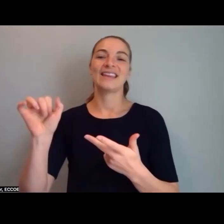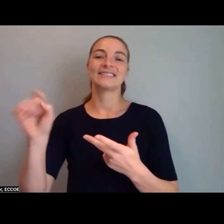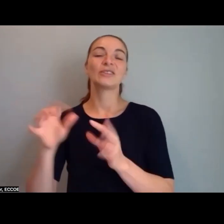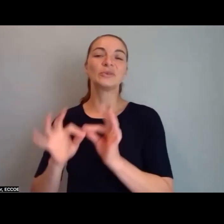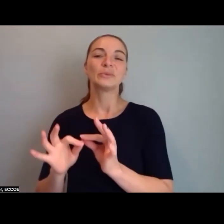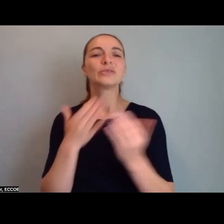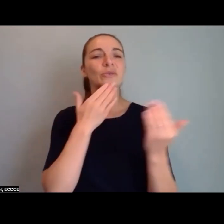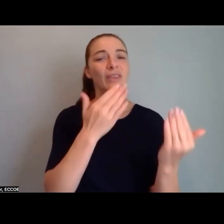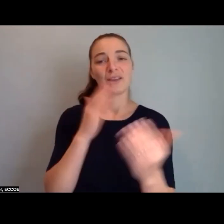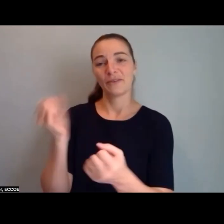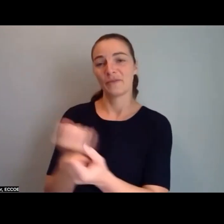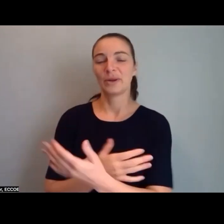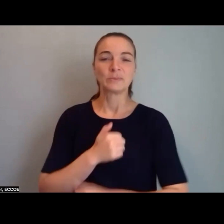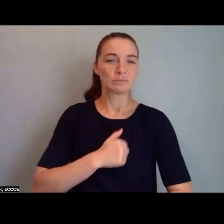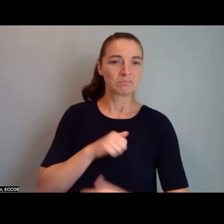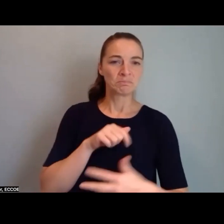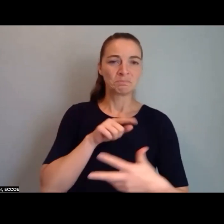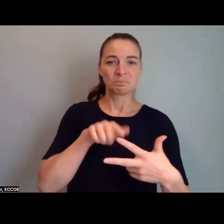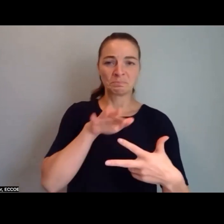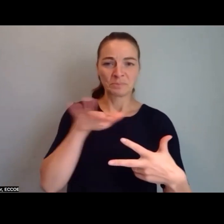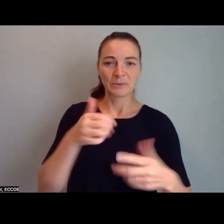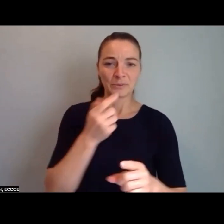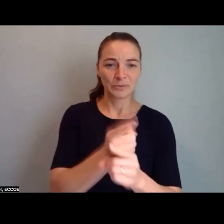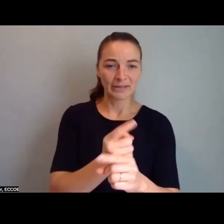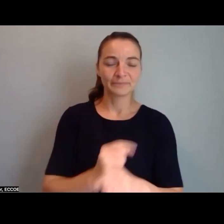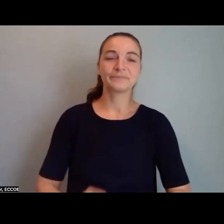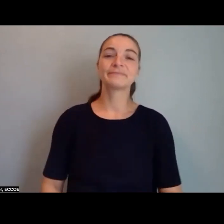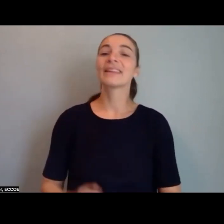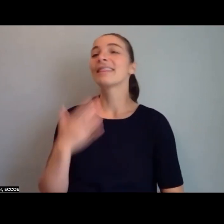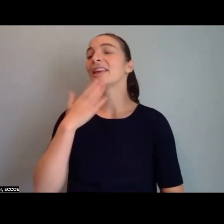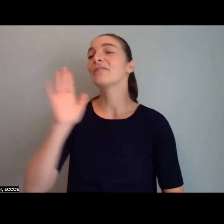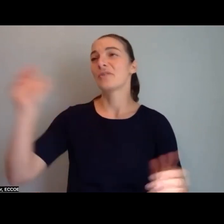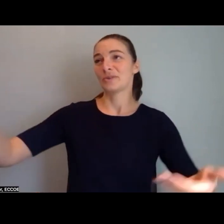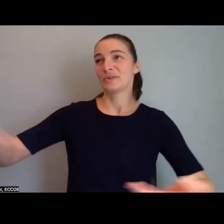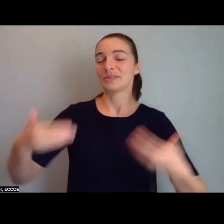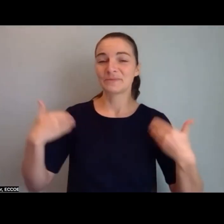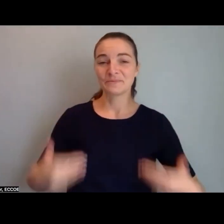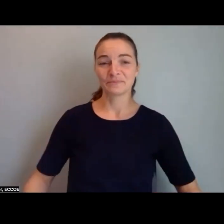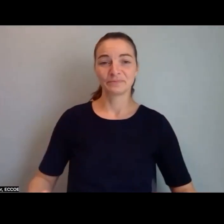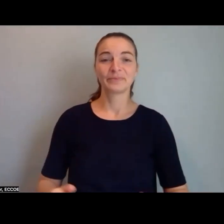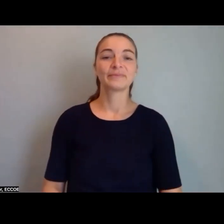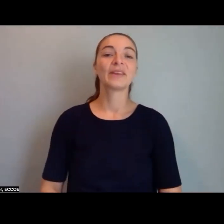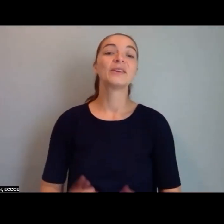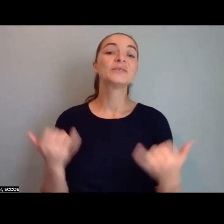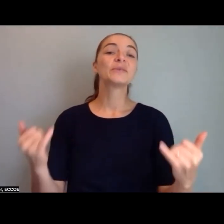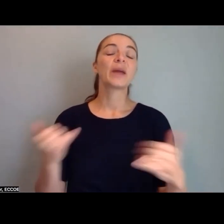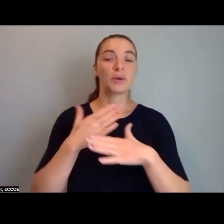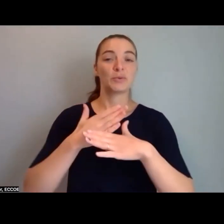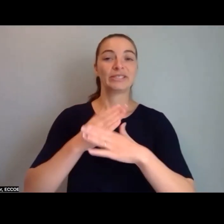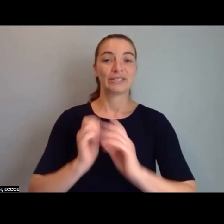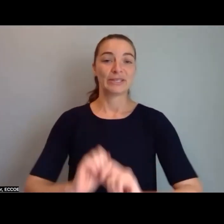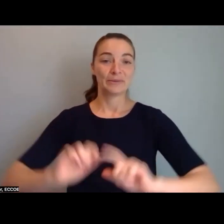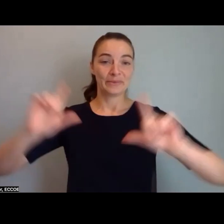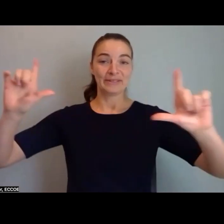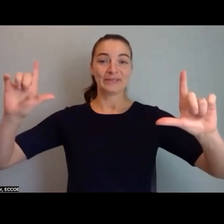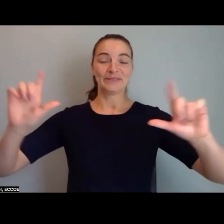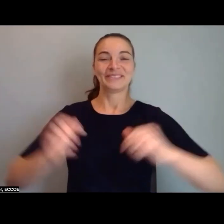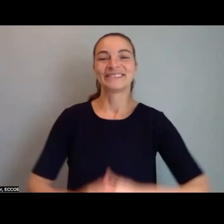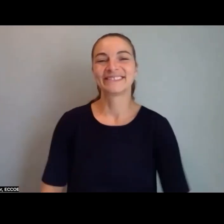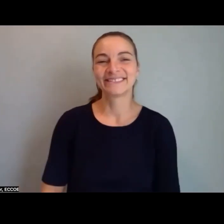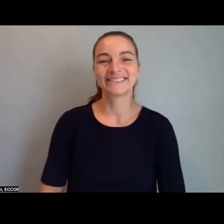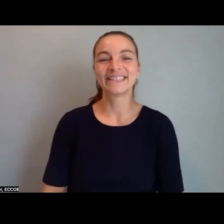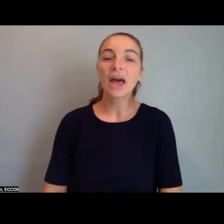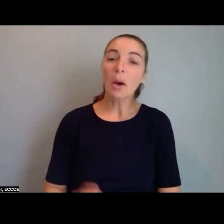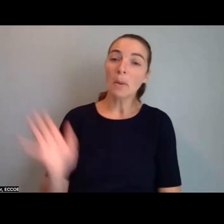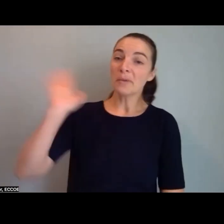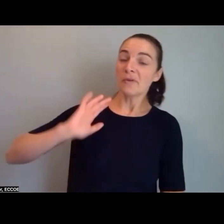thank you again for that introduction. Let me share my screen. We were just saying that, you know, we are out of practice with Zoom